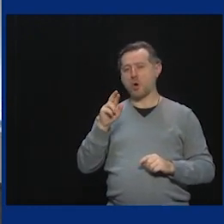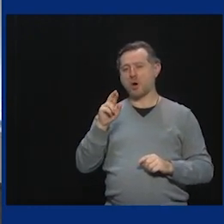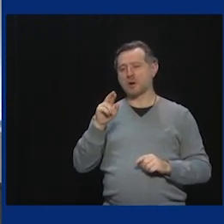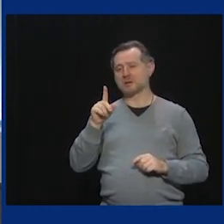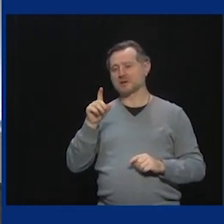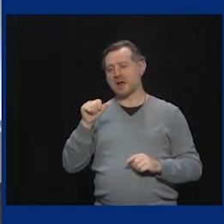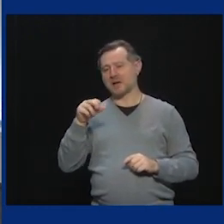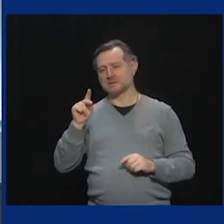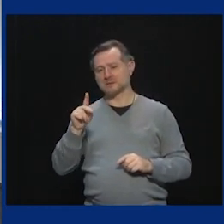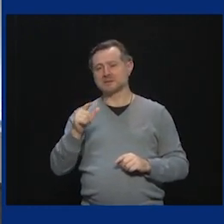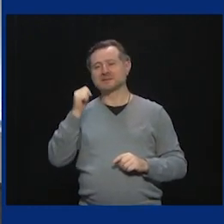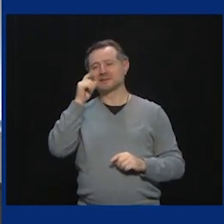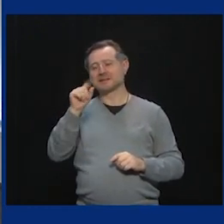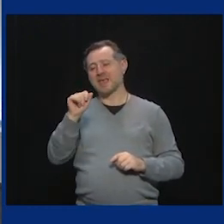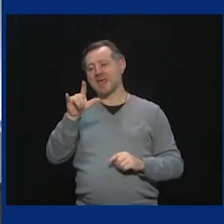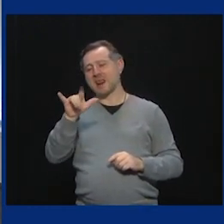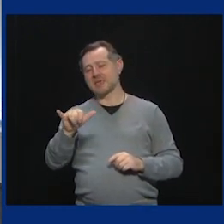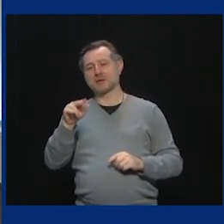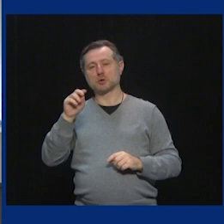open.